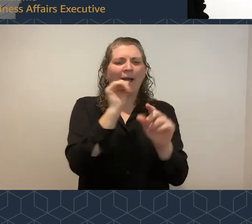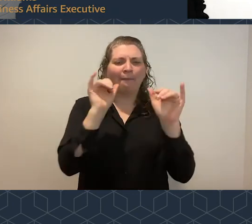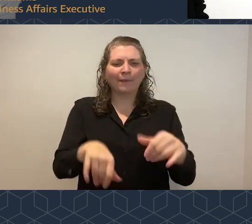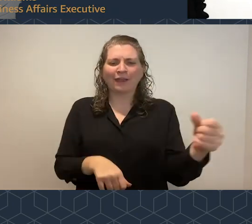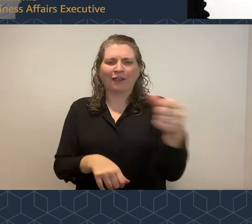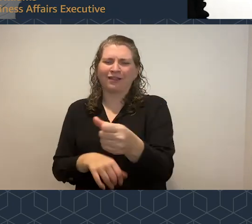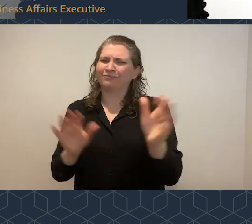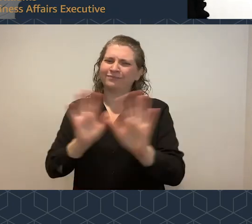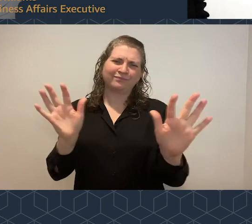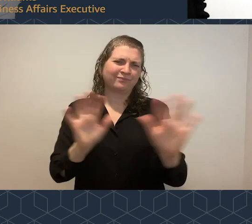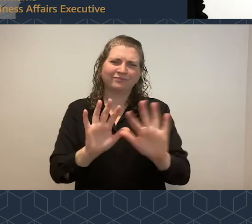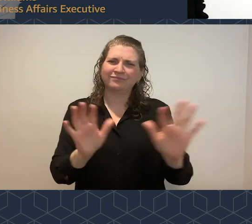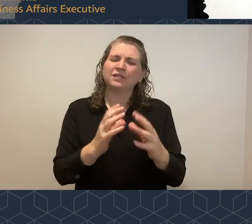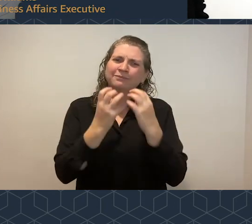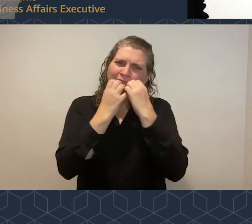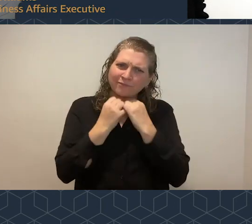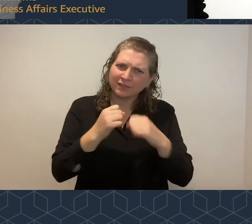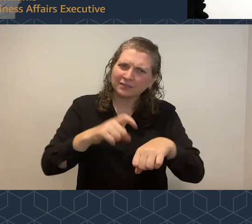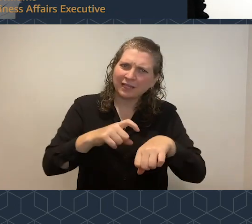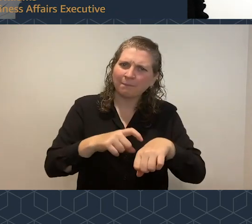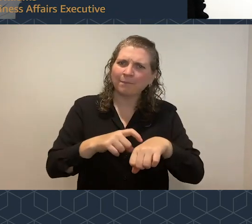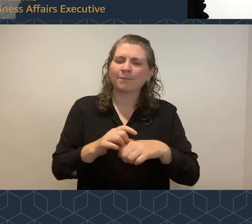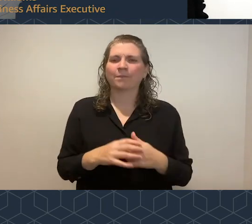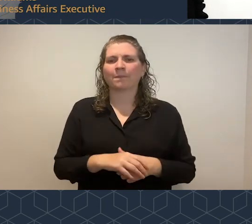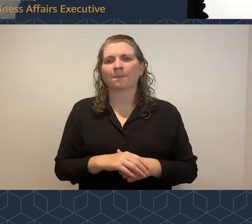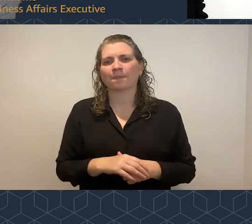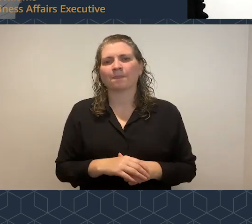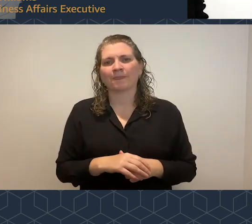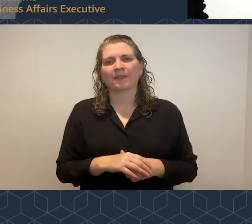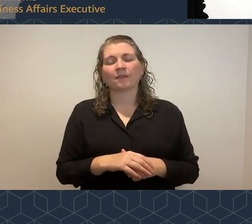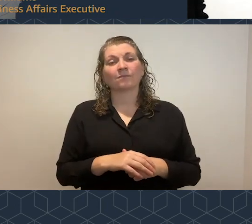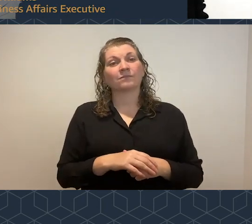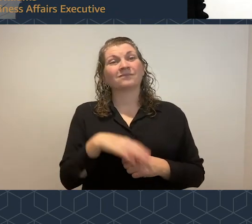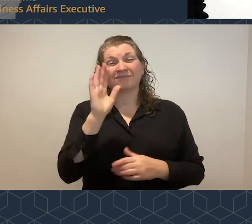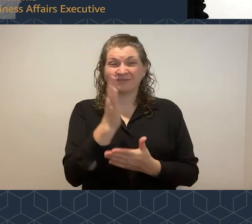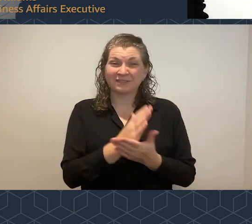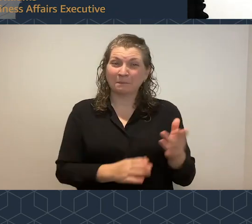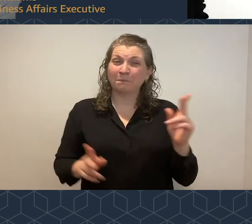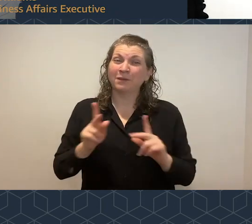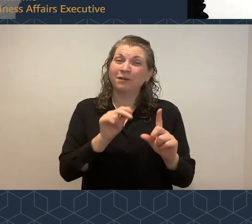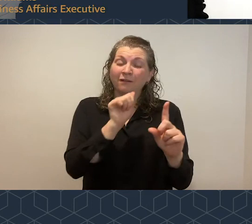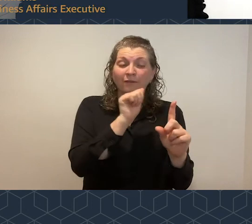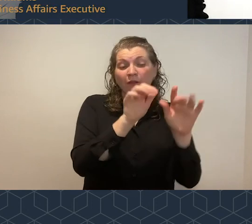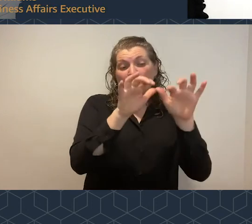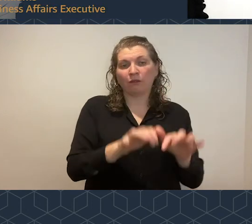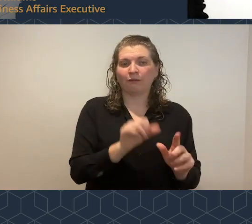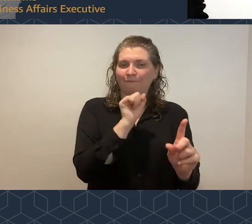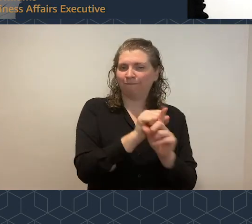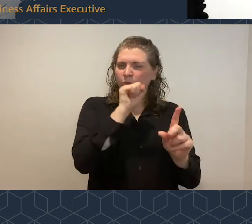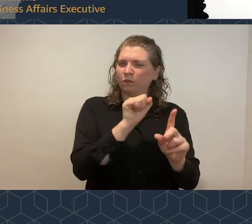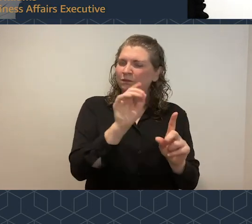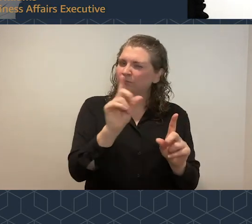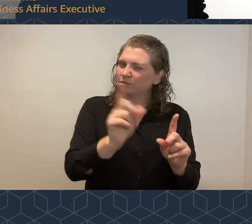want you to succeed, and we want you to be really successful. So that's one thing I also tell people.